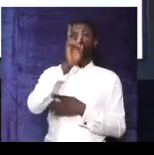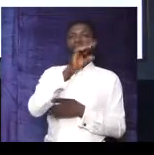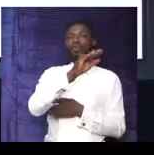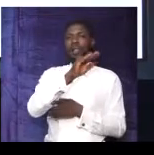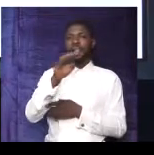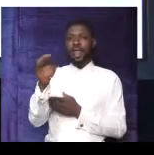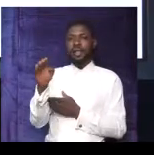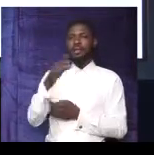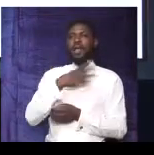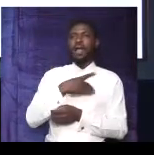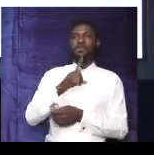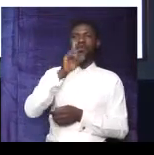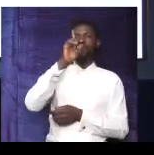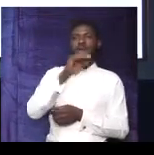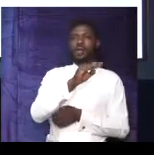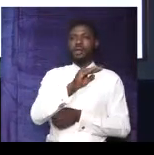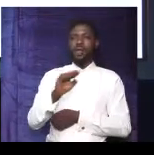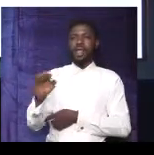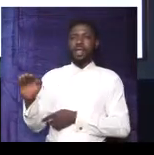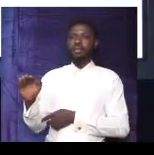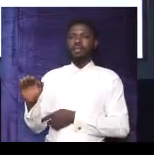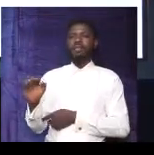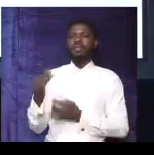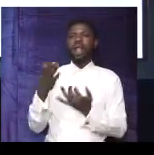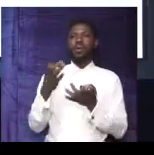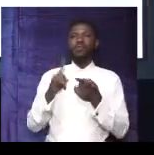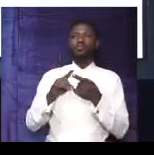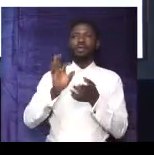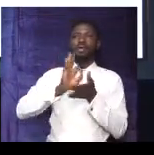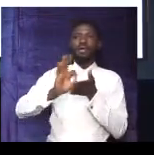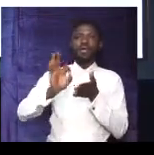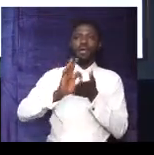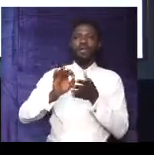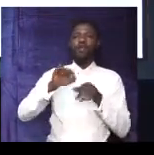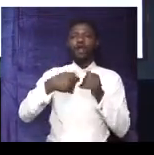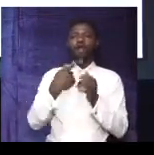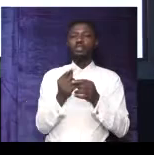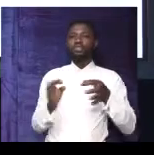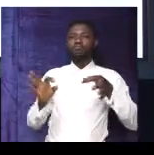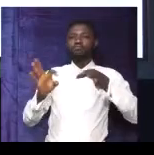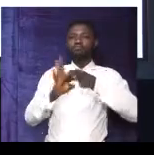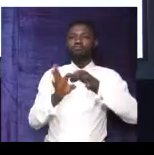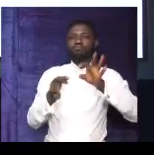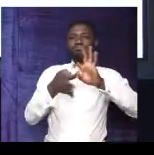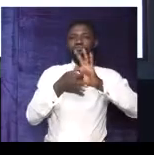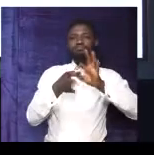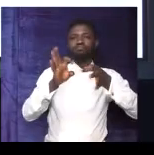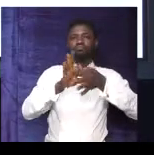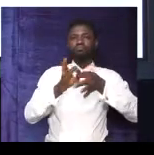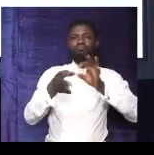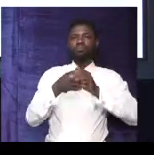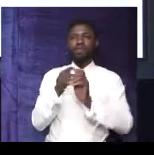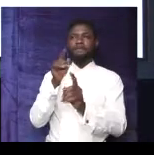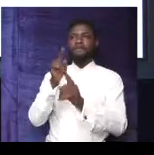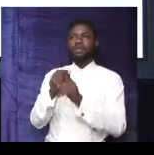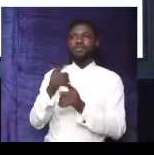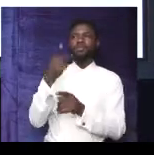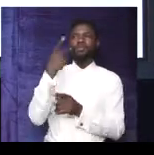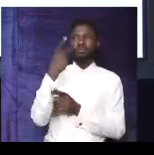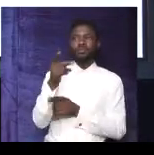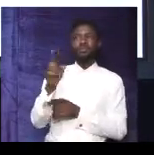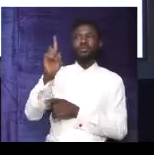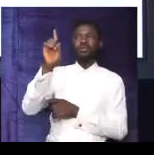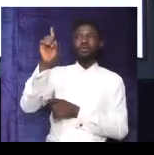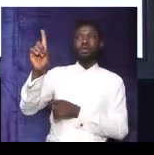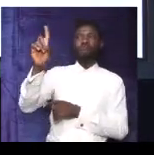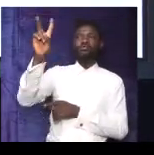2 lines, 1 line, 2 lines, 1 line. Now I'm going to count all the intersection points. First I identify them.